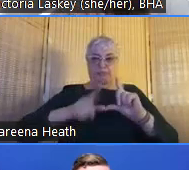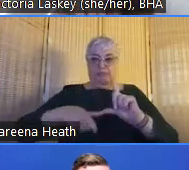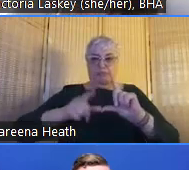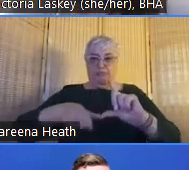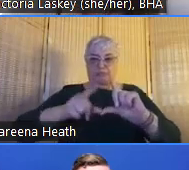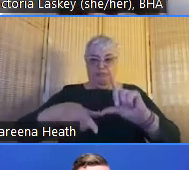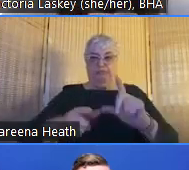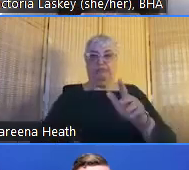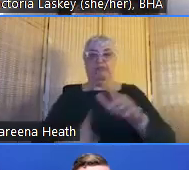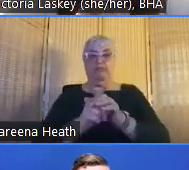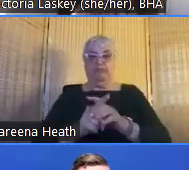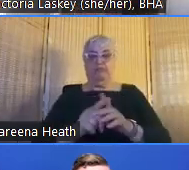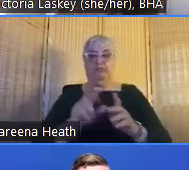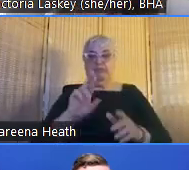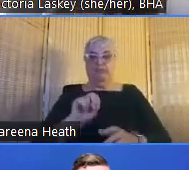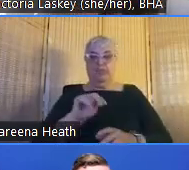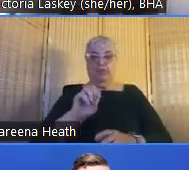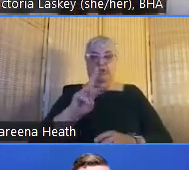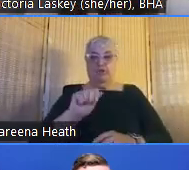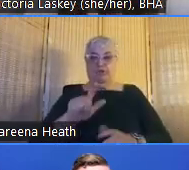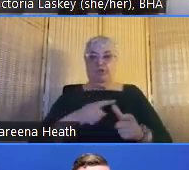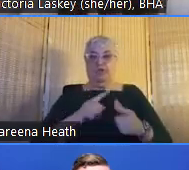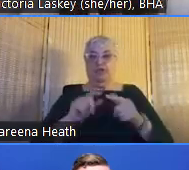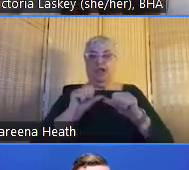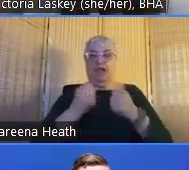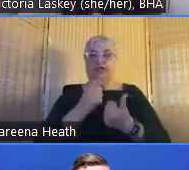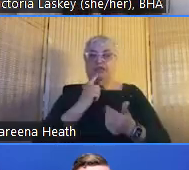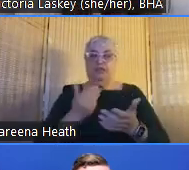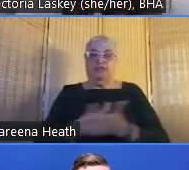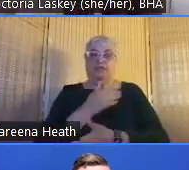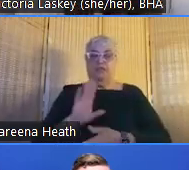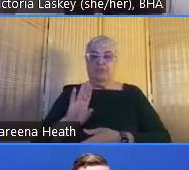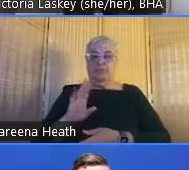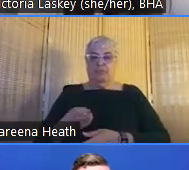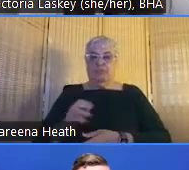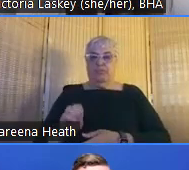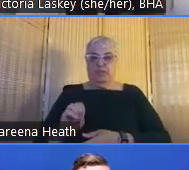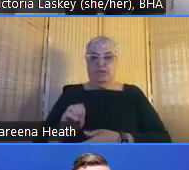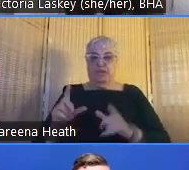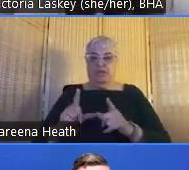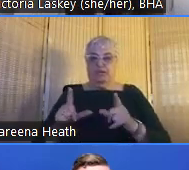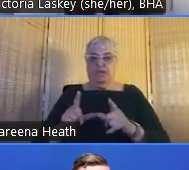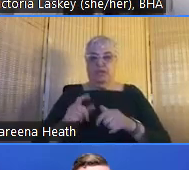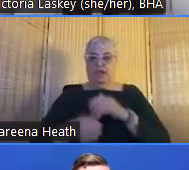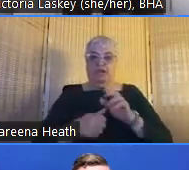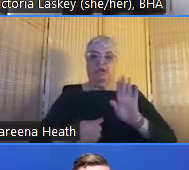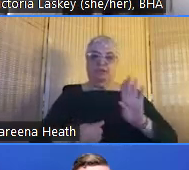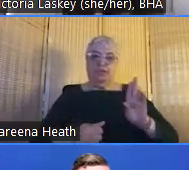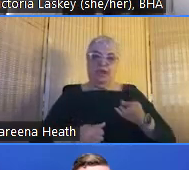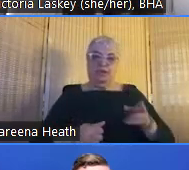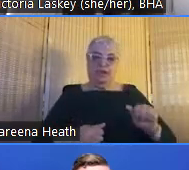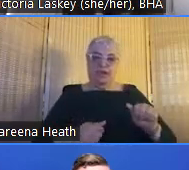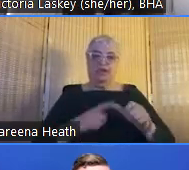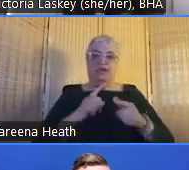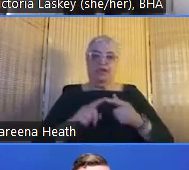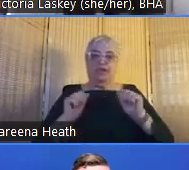renewal, then the agency would be applying for a BHE license under the BHA and would then be